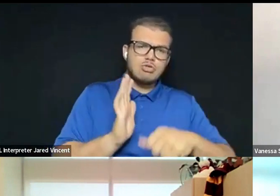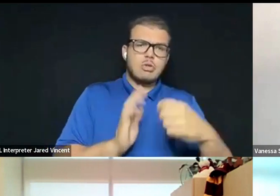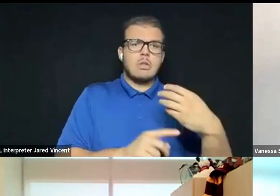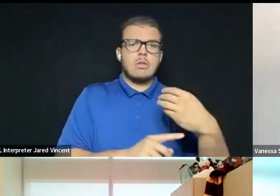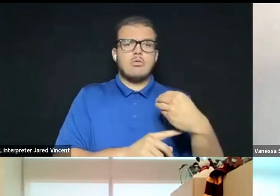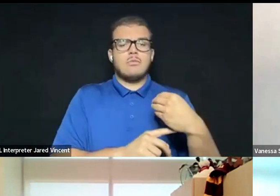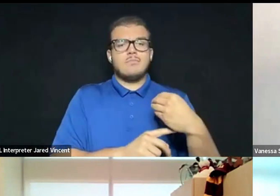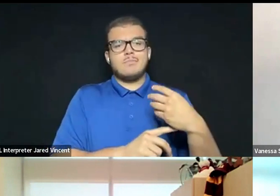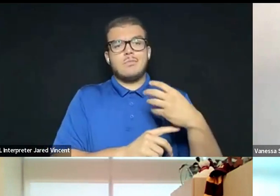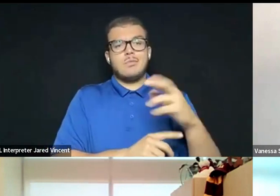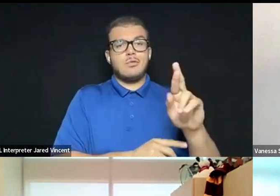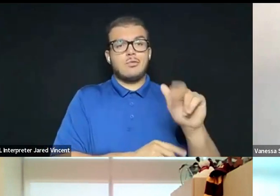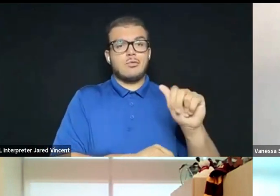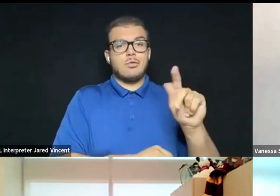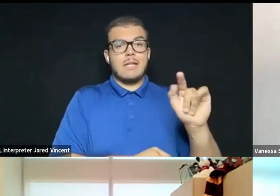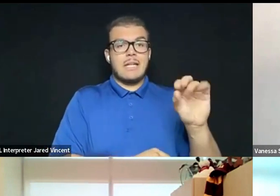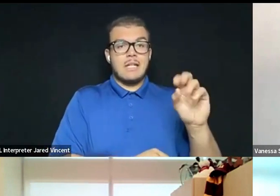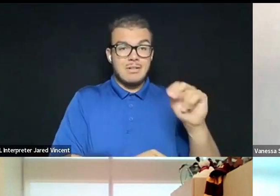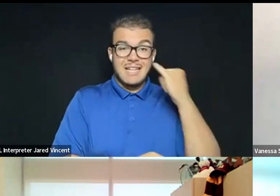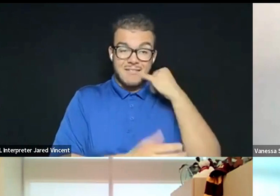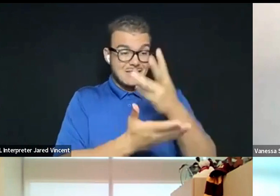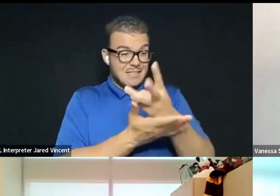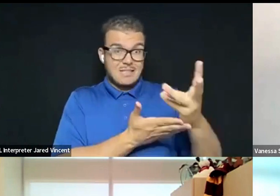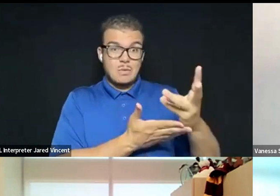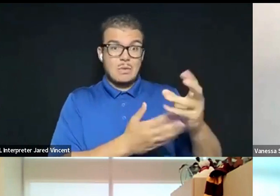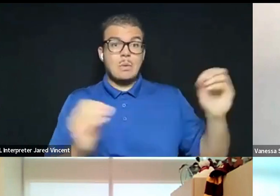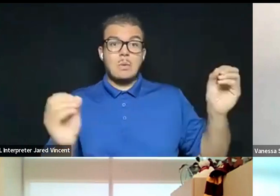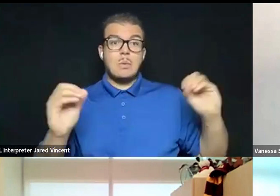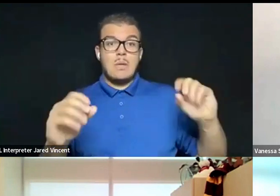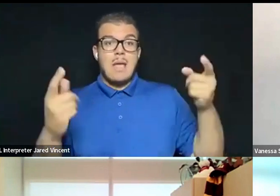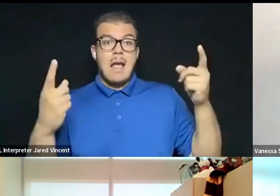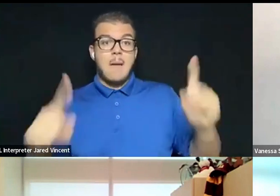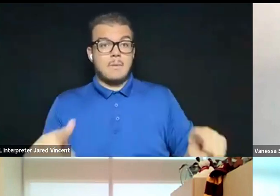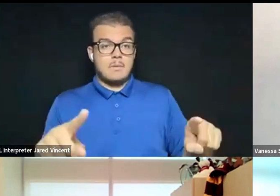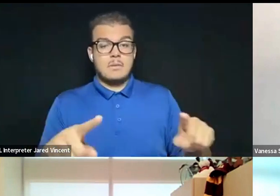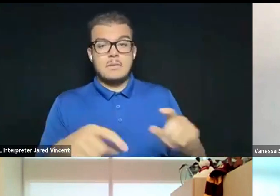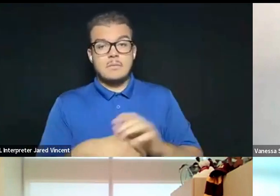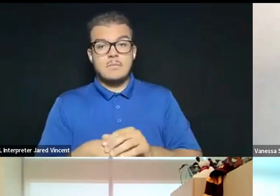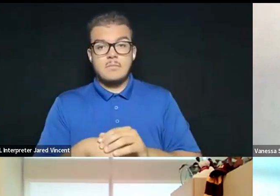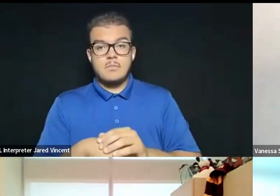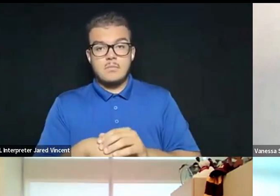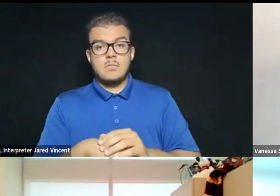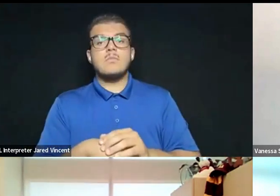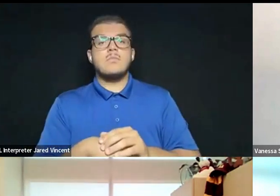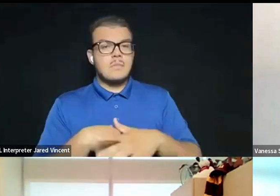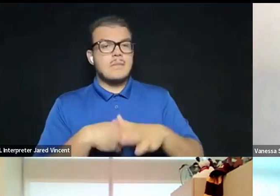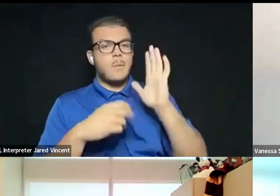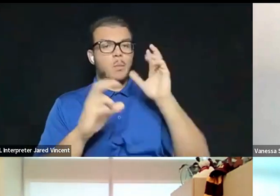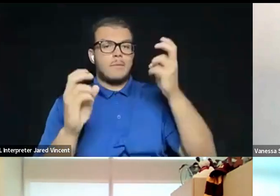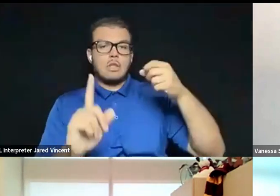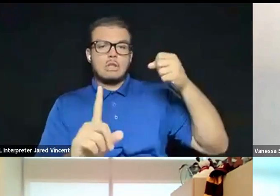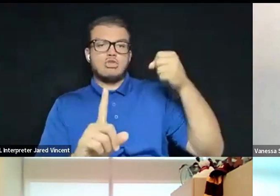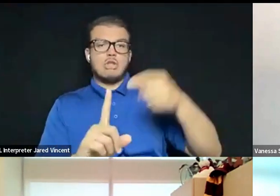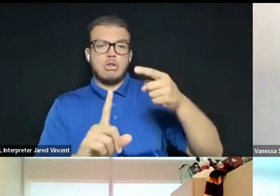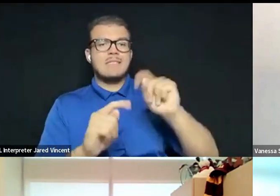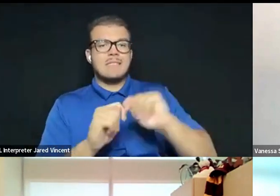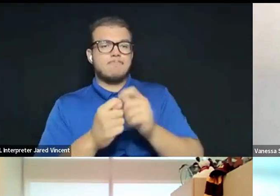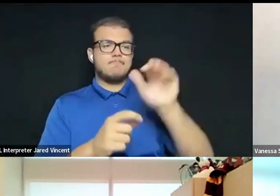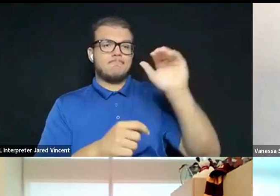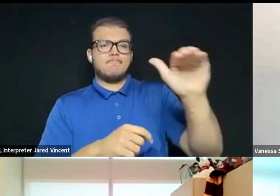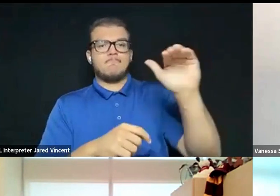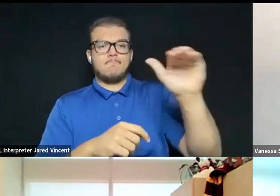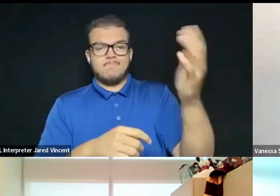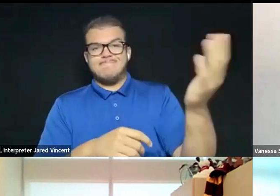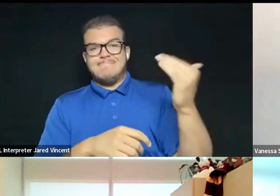weeks. If 6 weeks elapsed and they weren't addressed, then that would trigger our team to reach out to patients and try